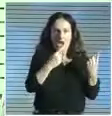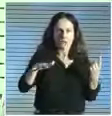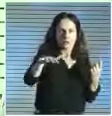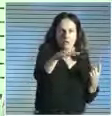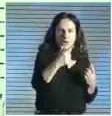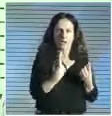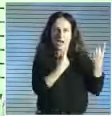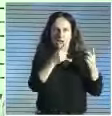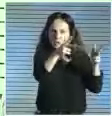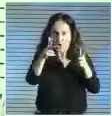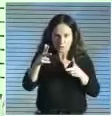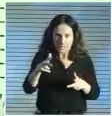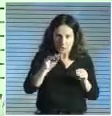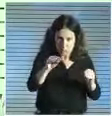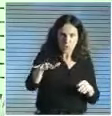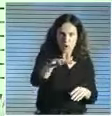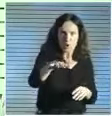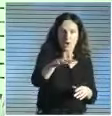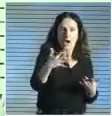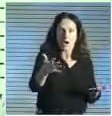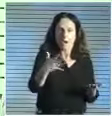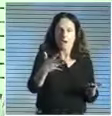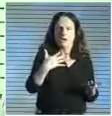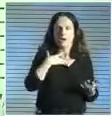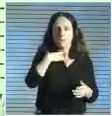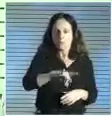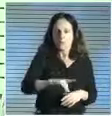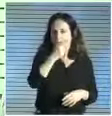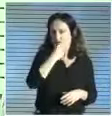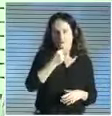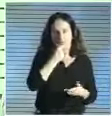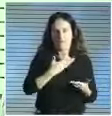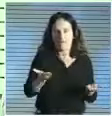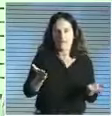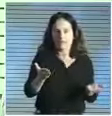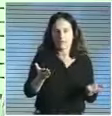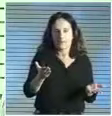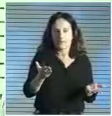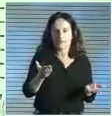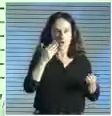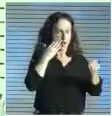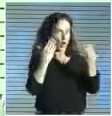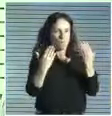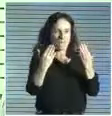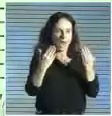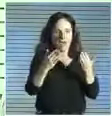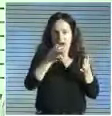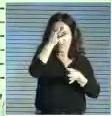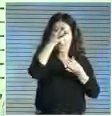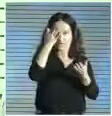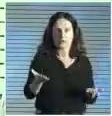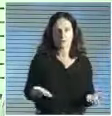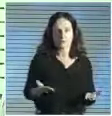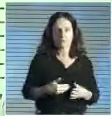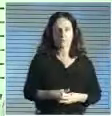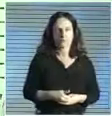easy for you to be the catalyst as a destination to share that with everyone in that destination. That's just a few things. There's